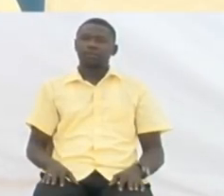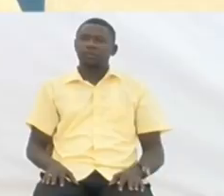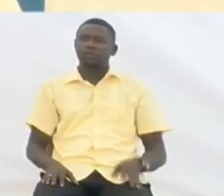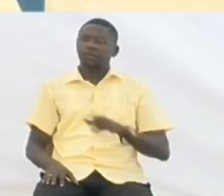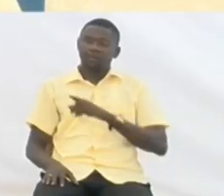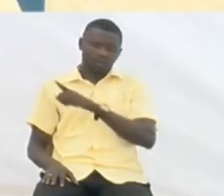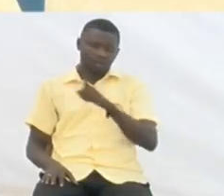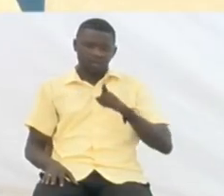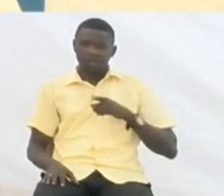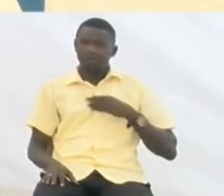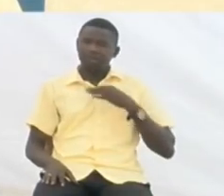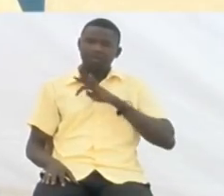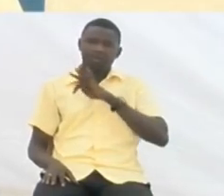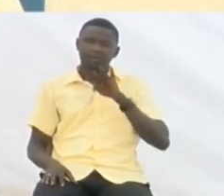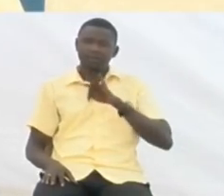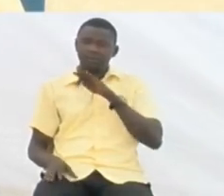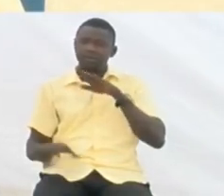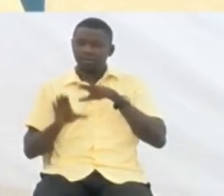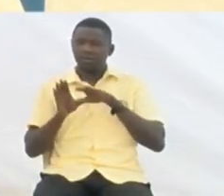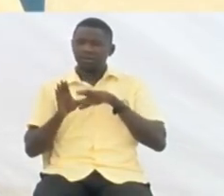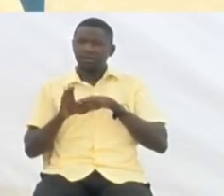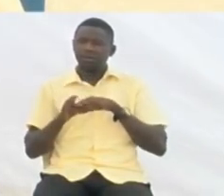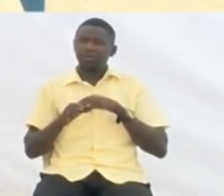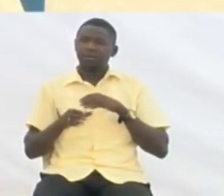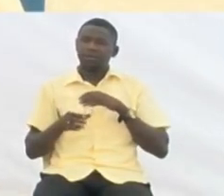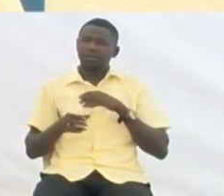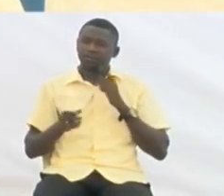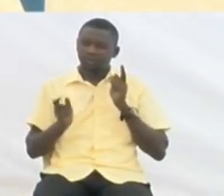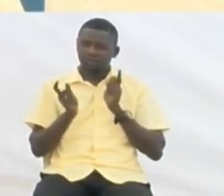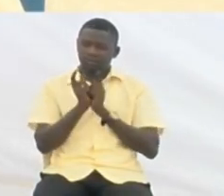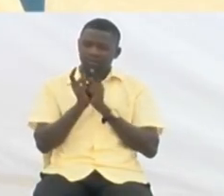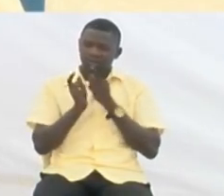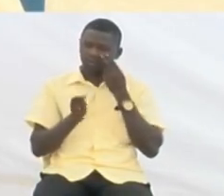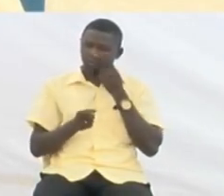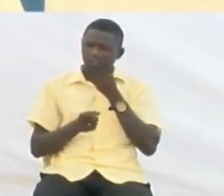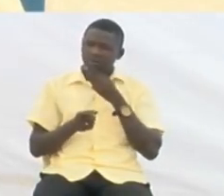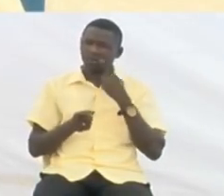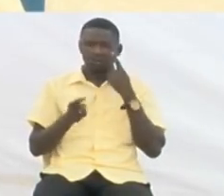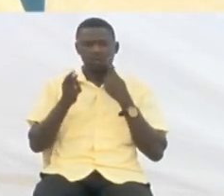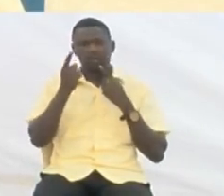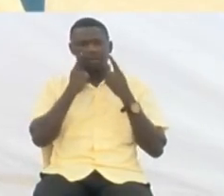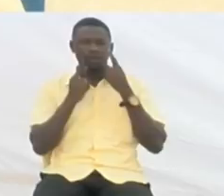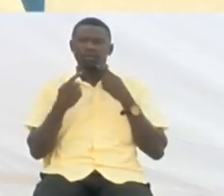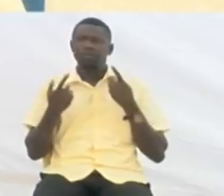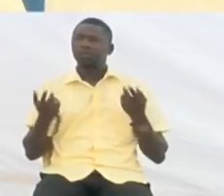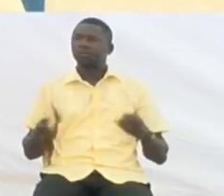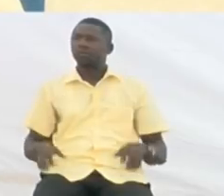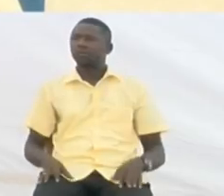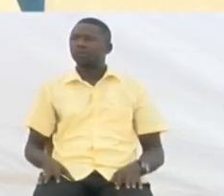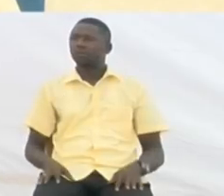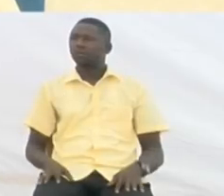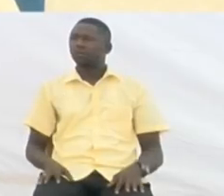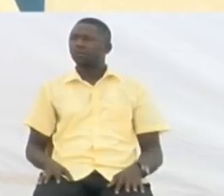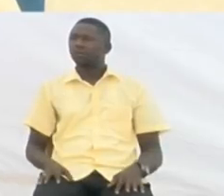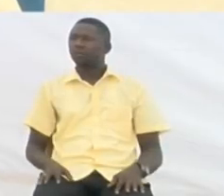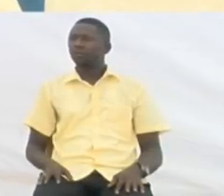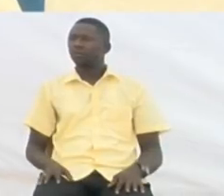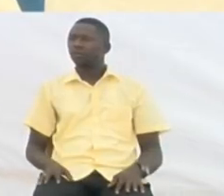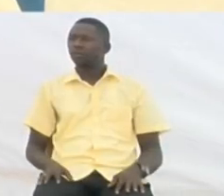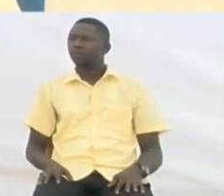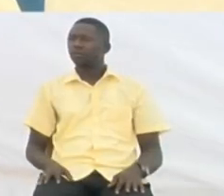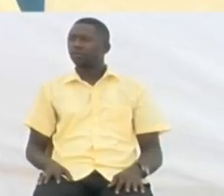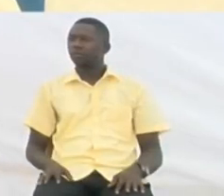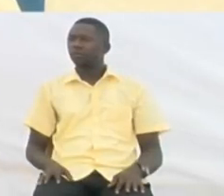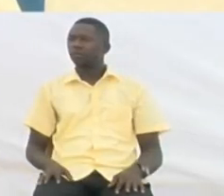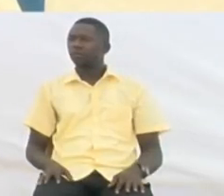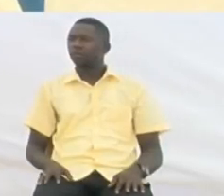their family members saw them and they were crying. But